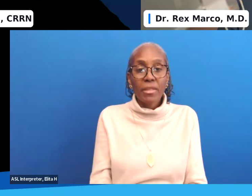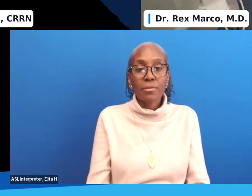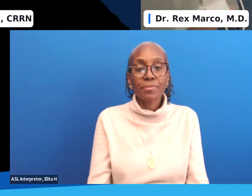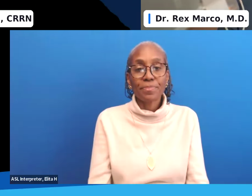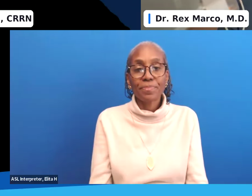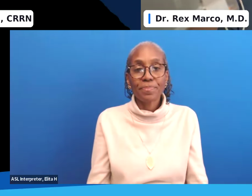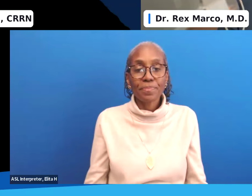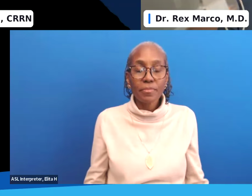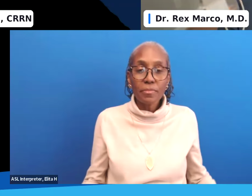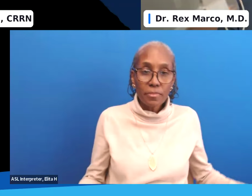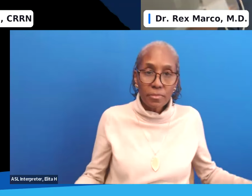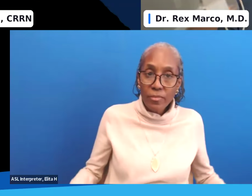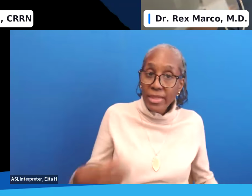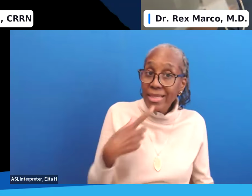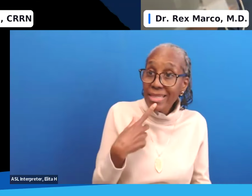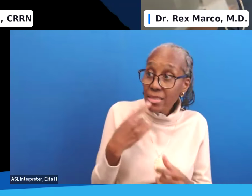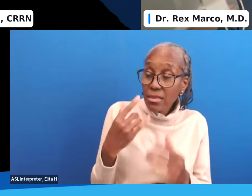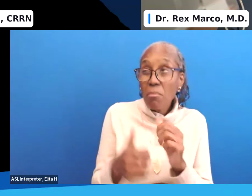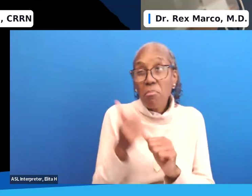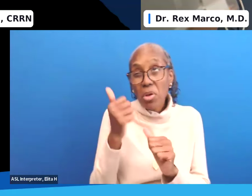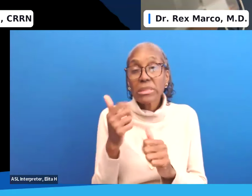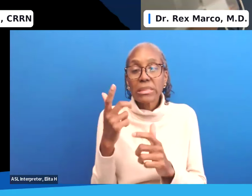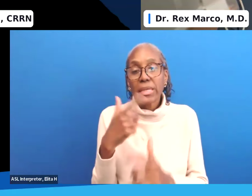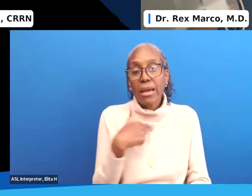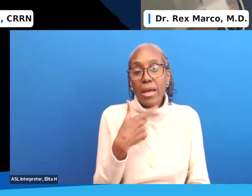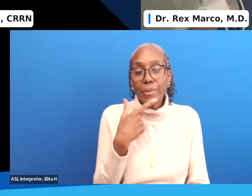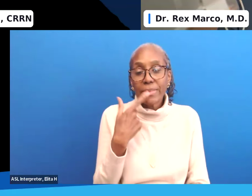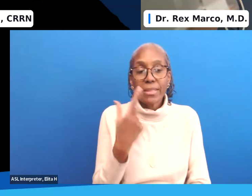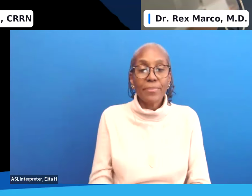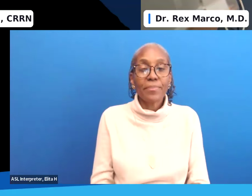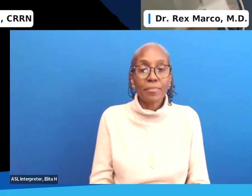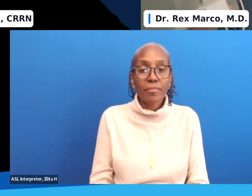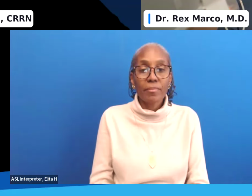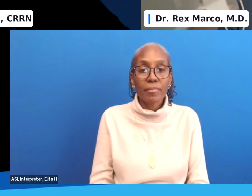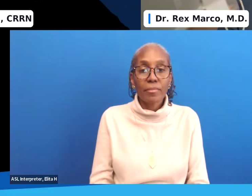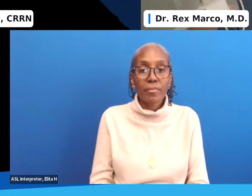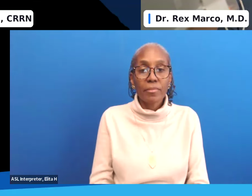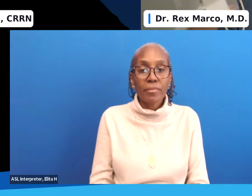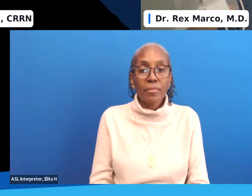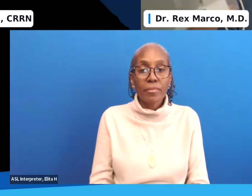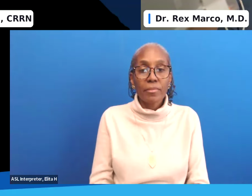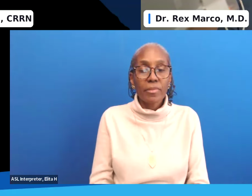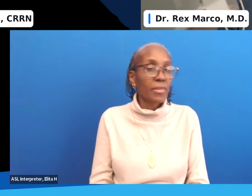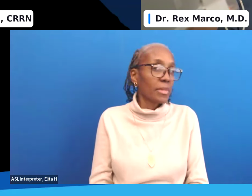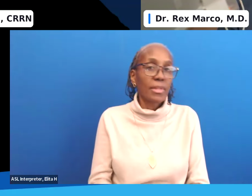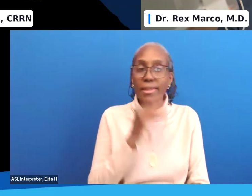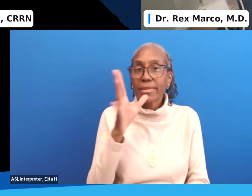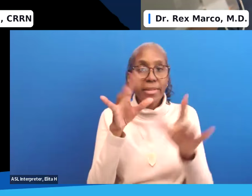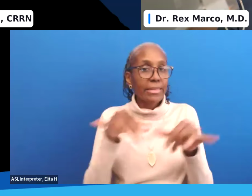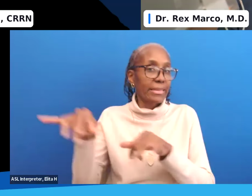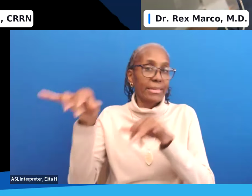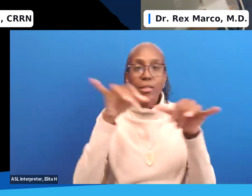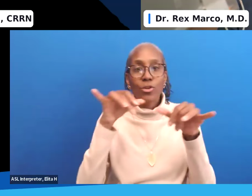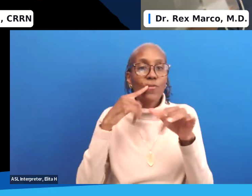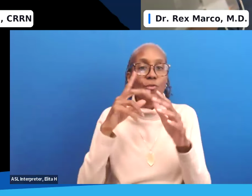For the most part, I would say that that's not the standard